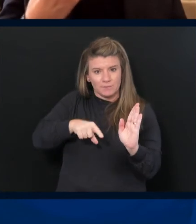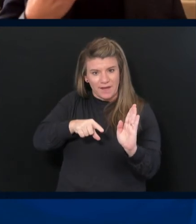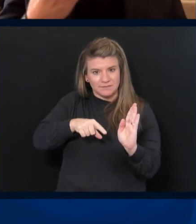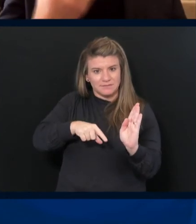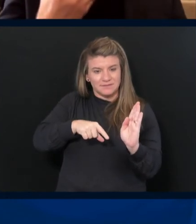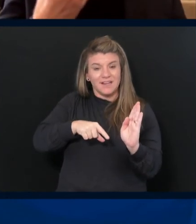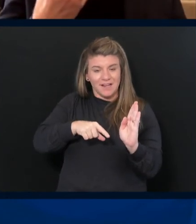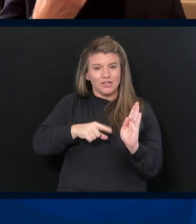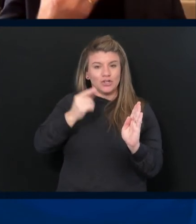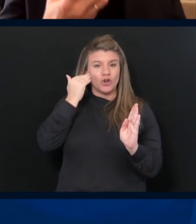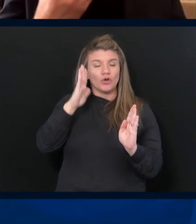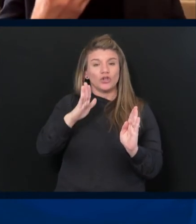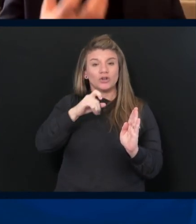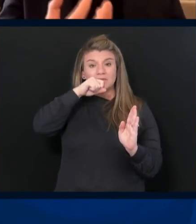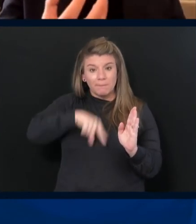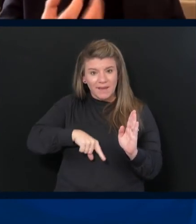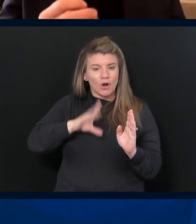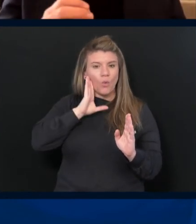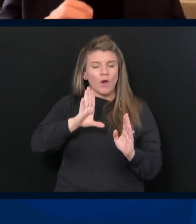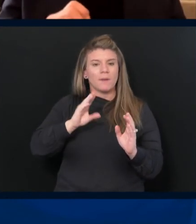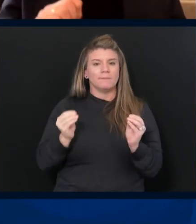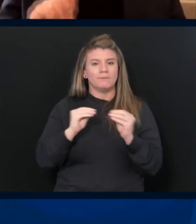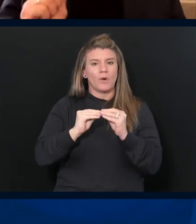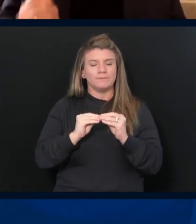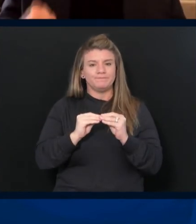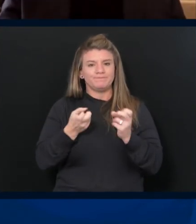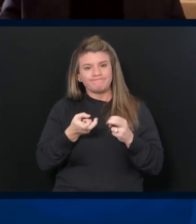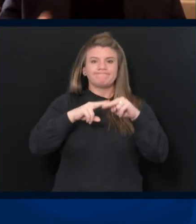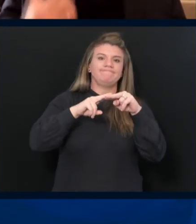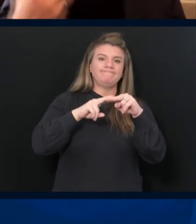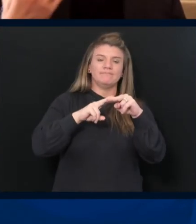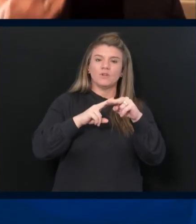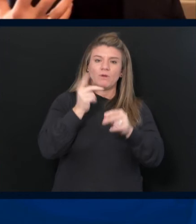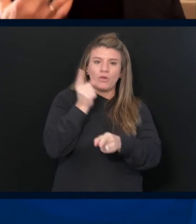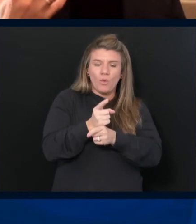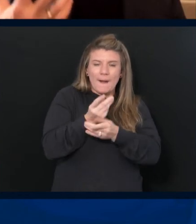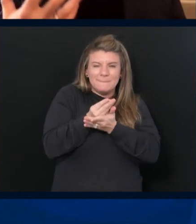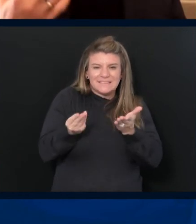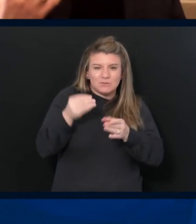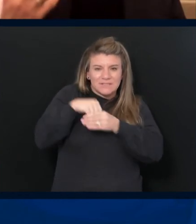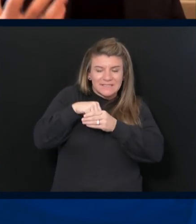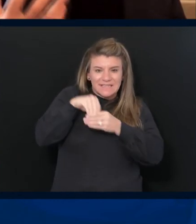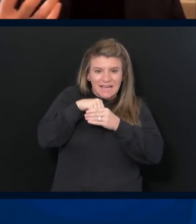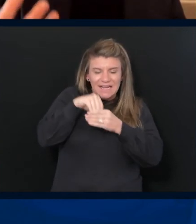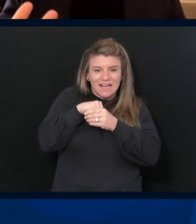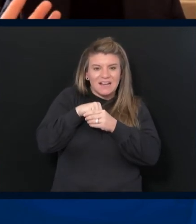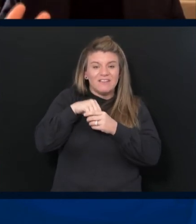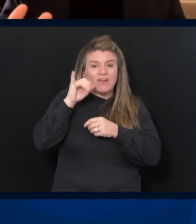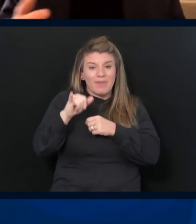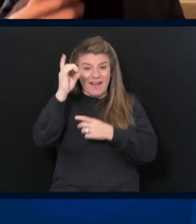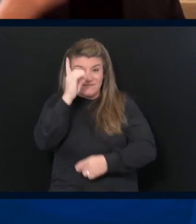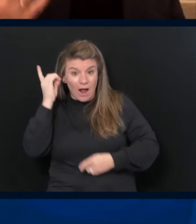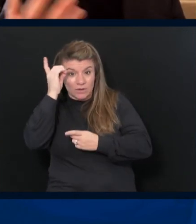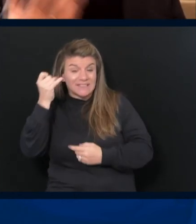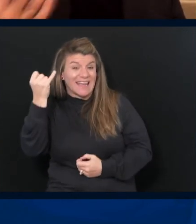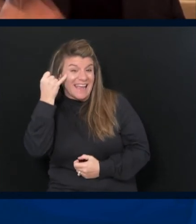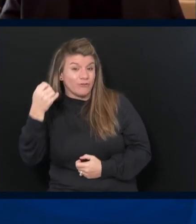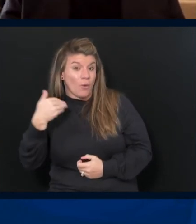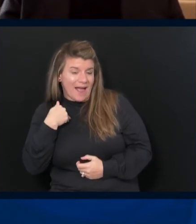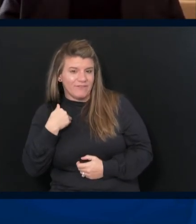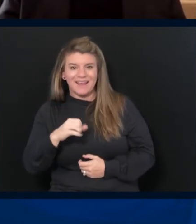so that your saliva will be richer with the genetic material from the virus, if you would have it, and not